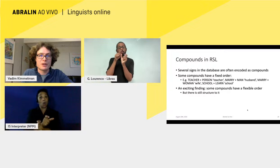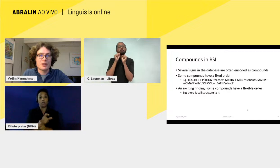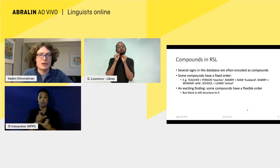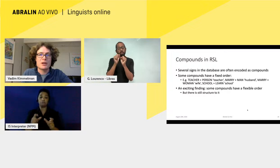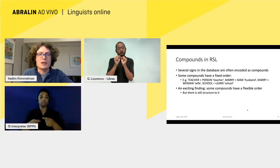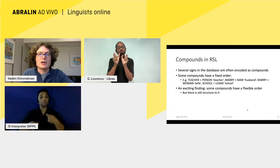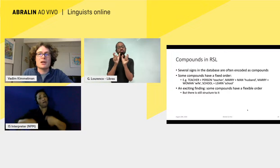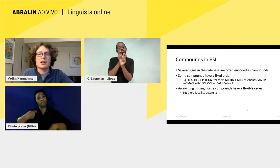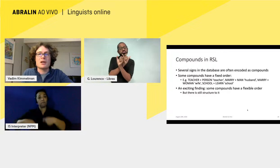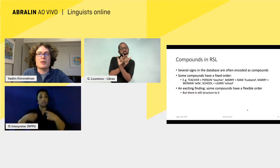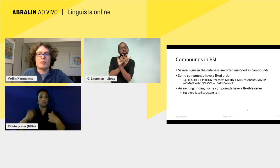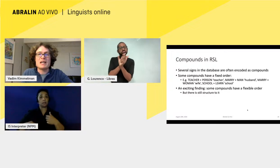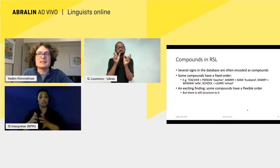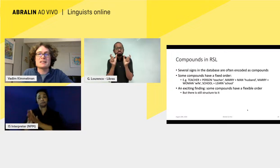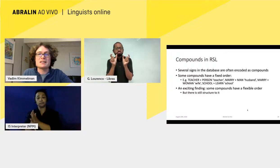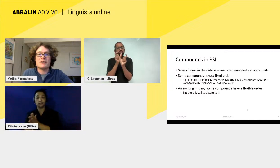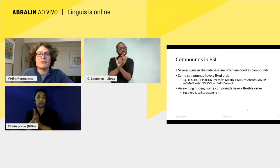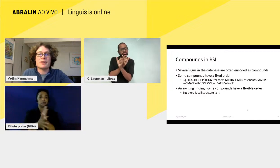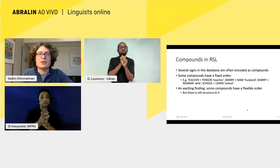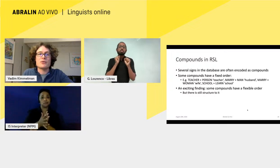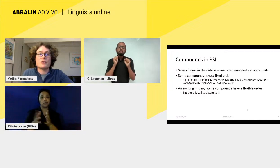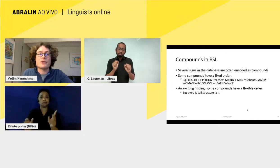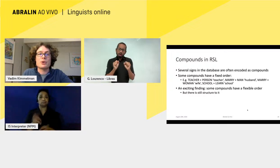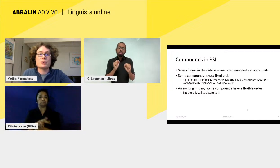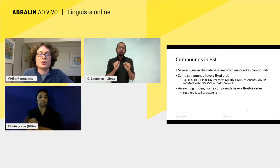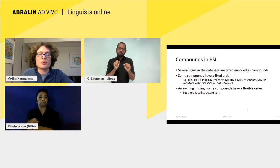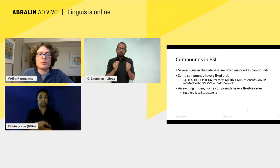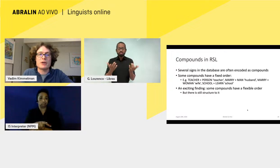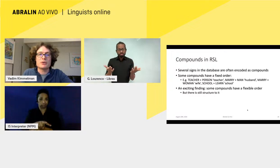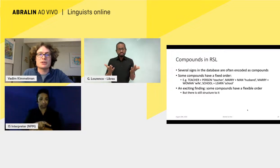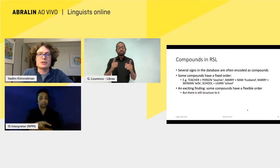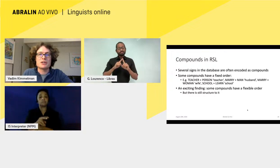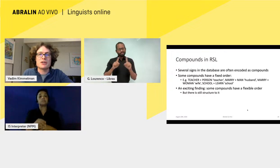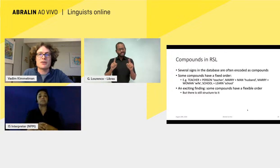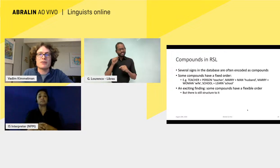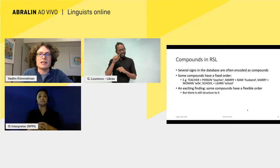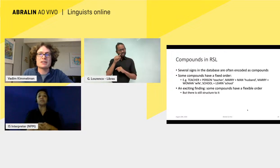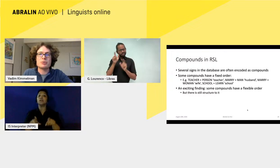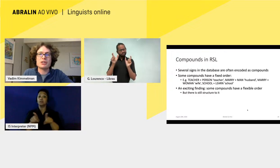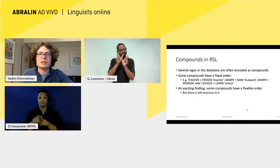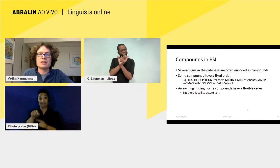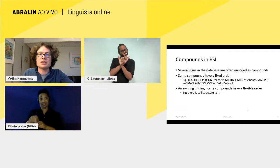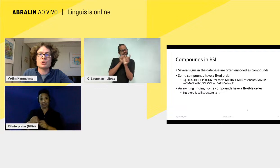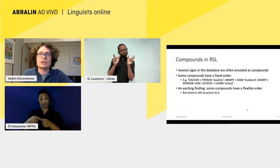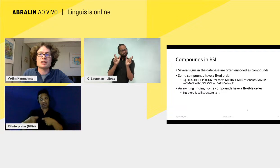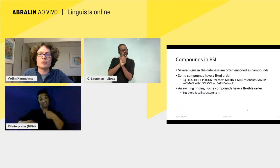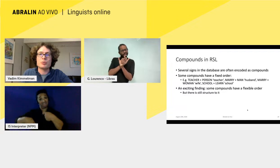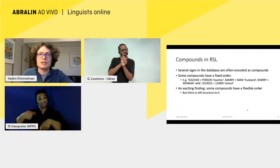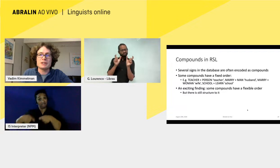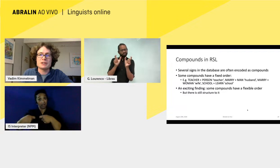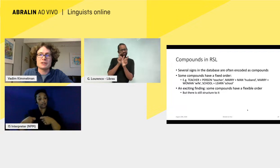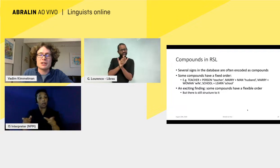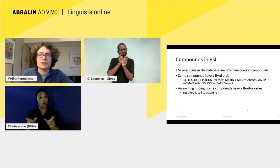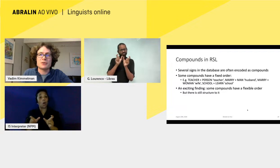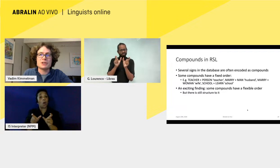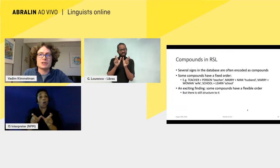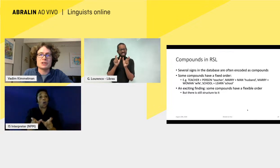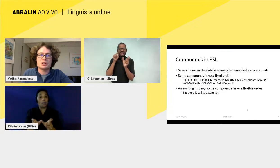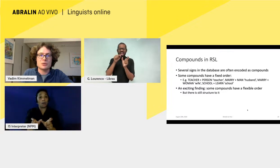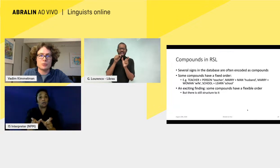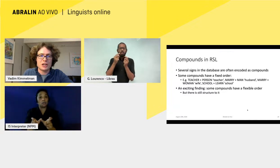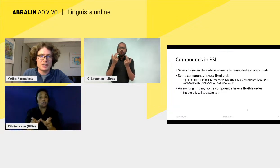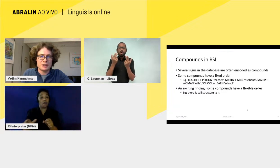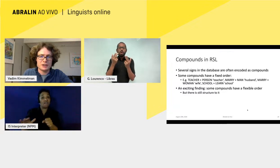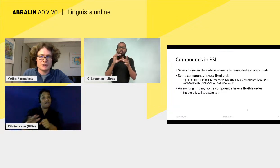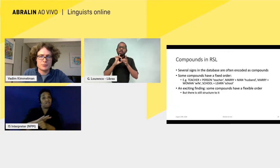flexible. But even for those compounds, the flexibility is not complete, and there